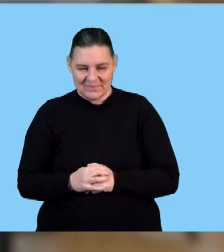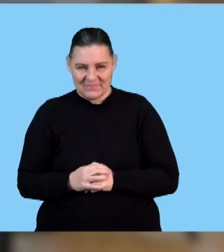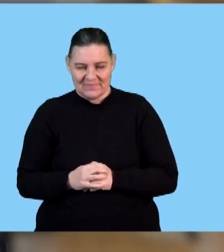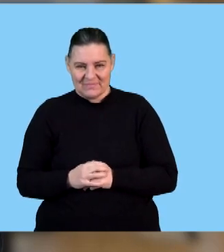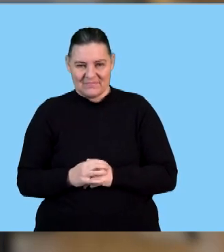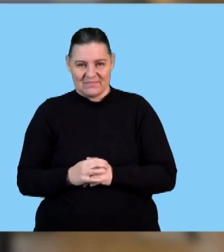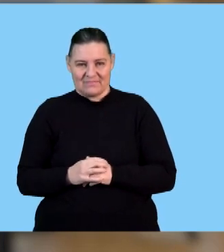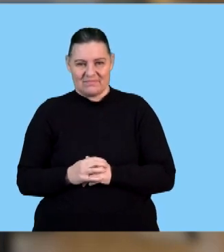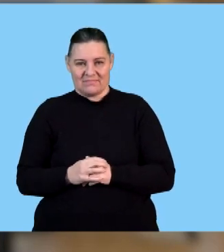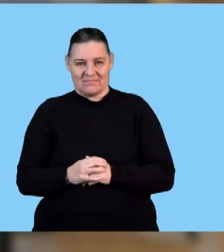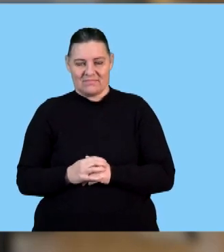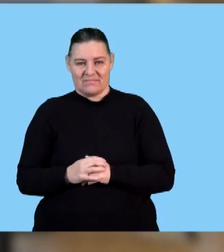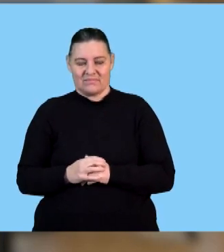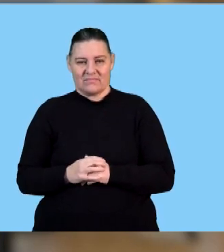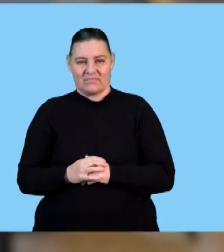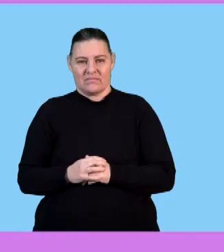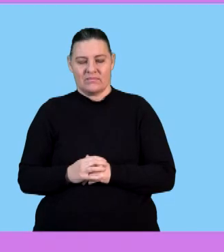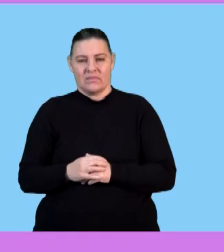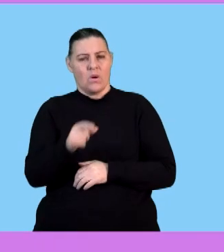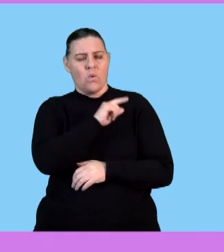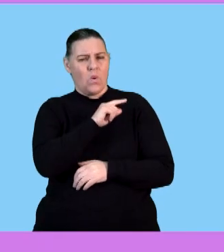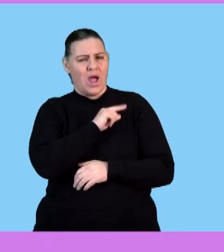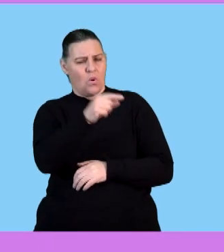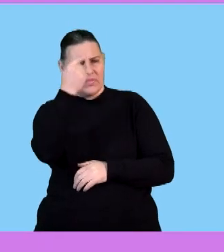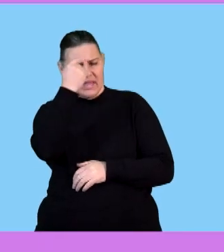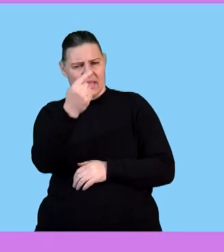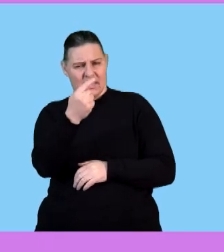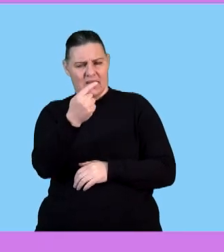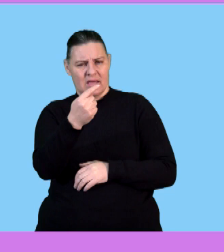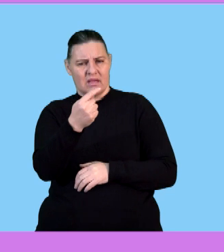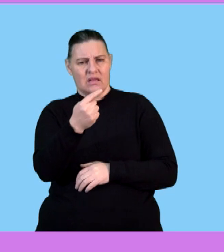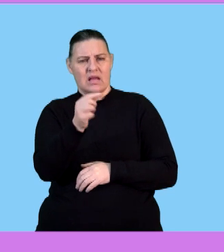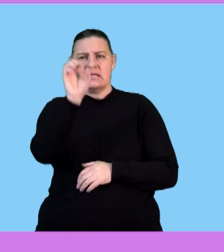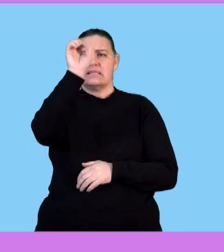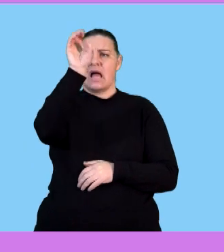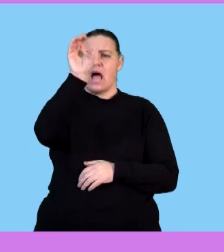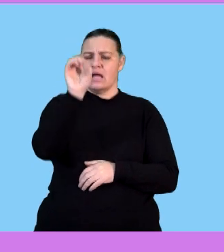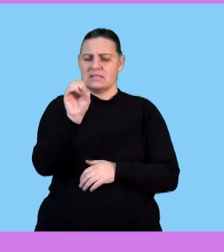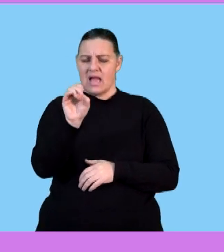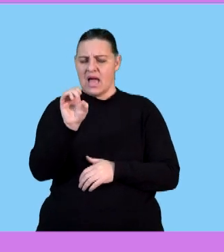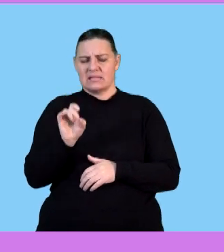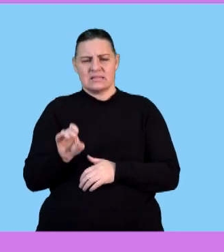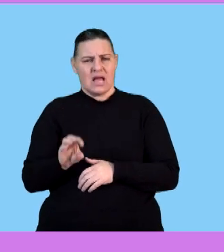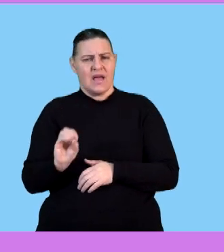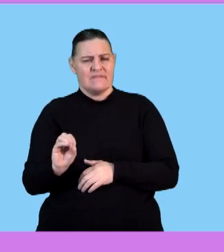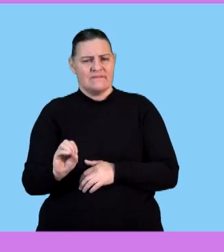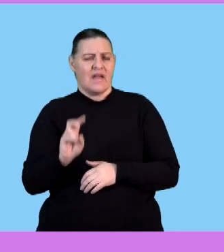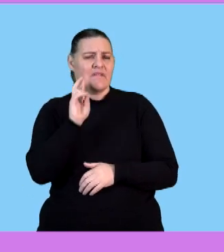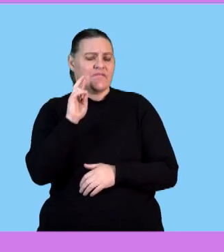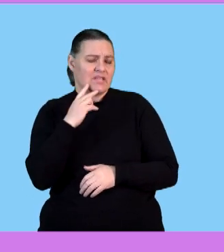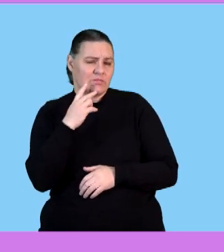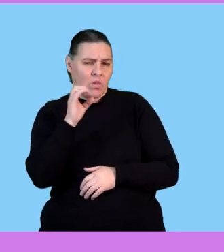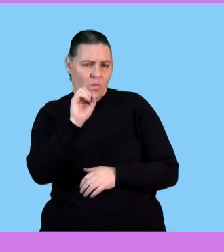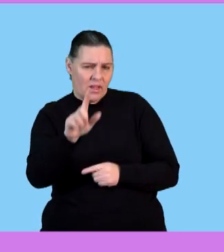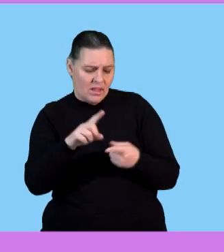All right. Why do you think that 3 items have stars next to them? So if you notice, vegetable oil, I just want to mark them